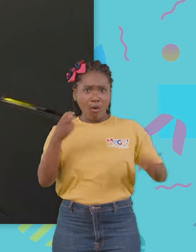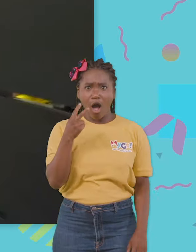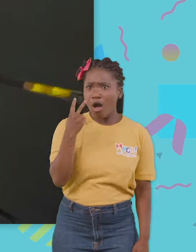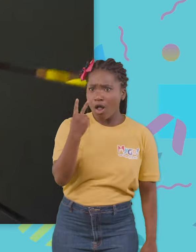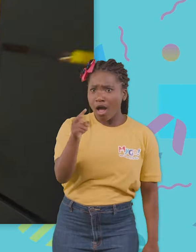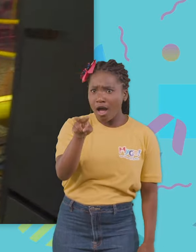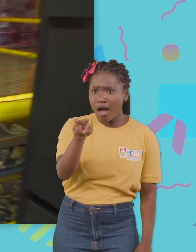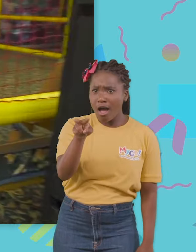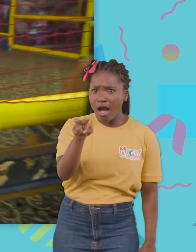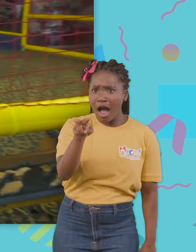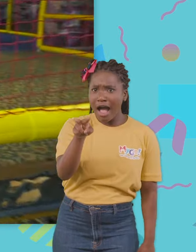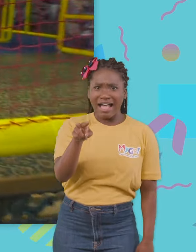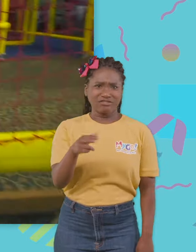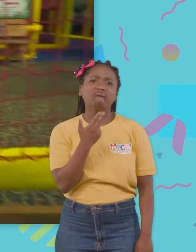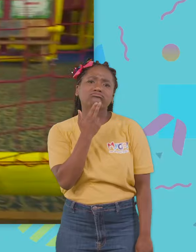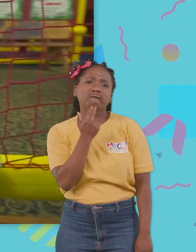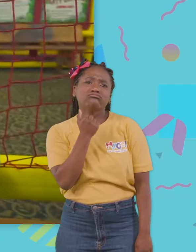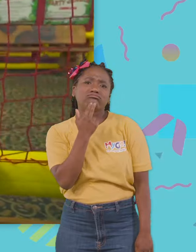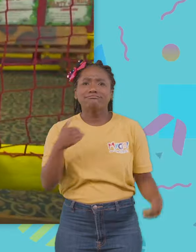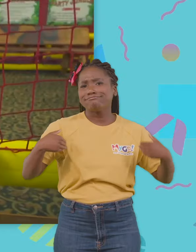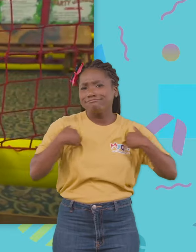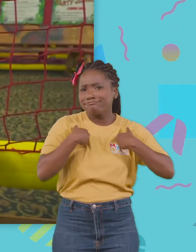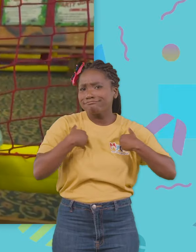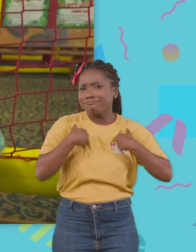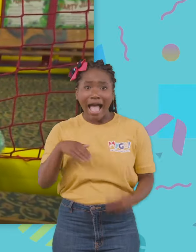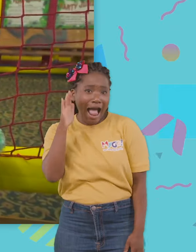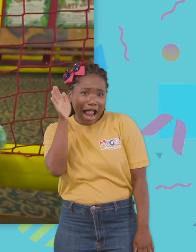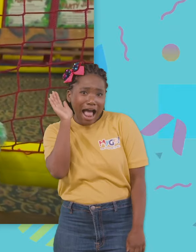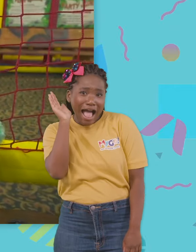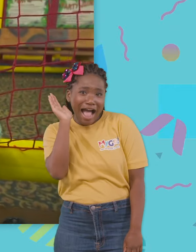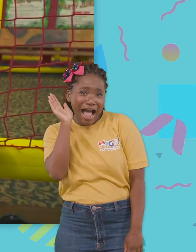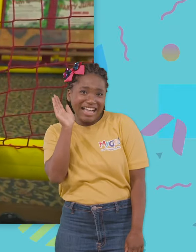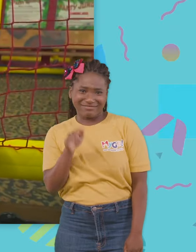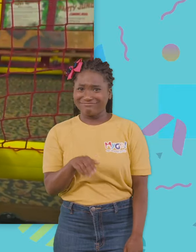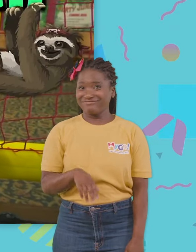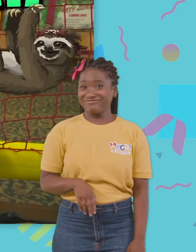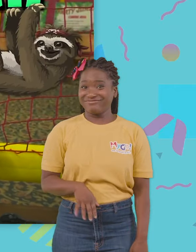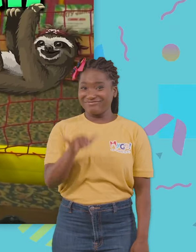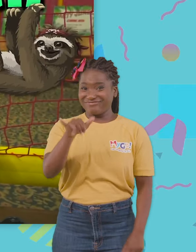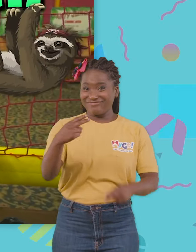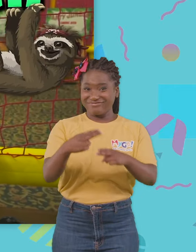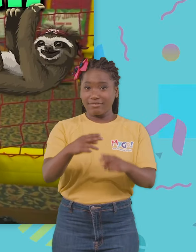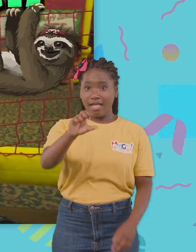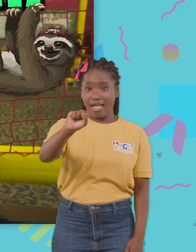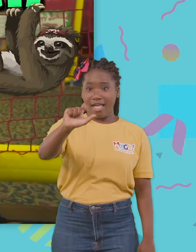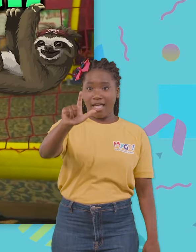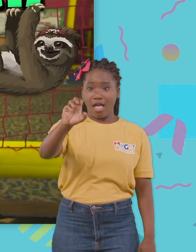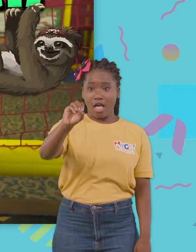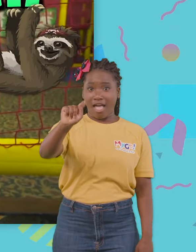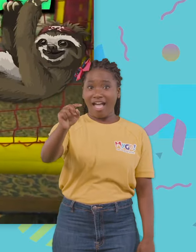look! Whoa! A cute little animal. Hello! This is a